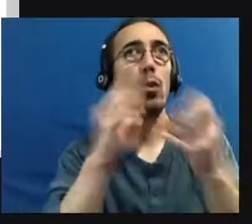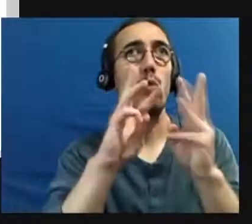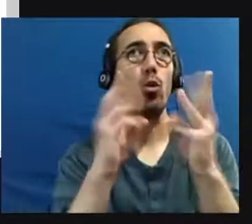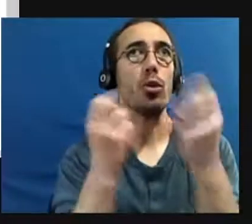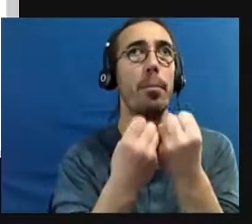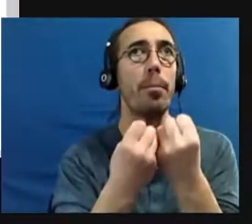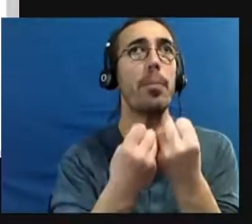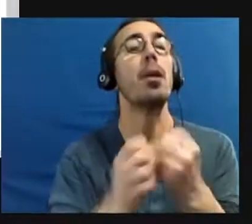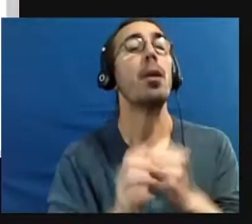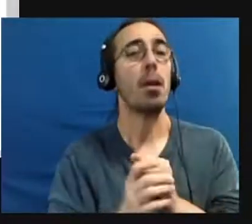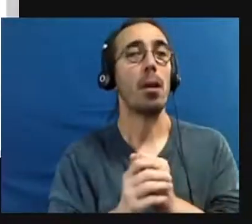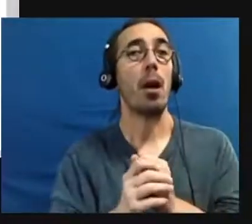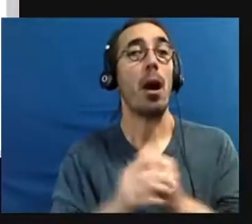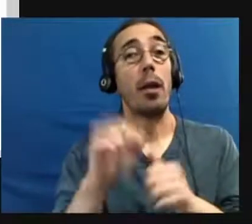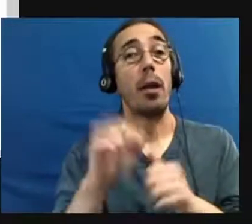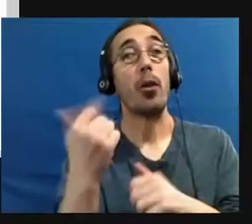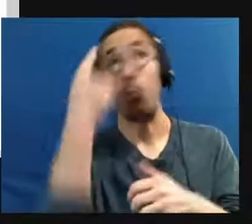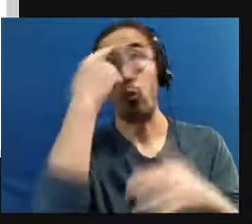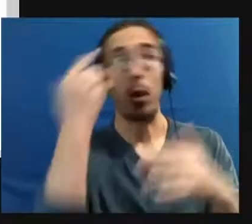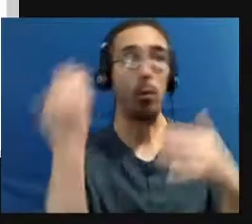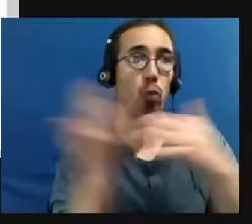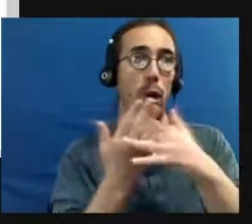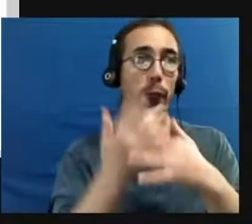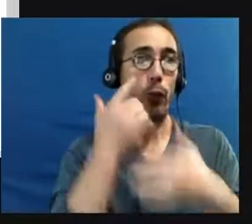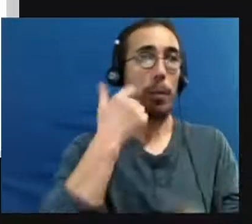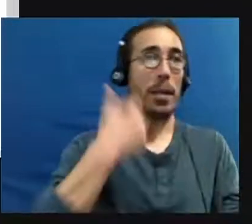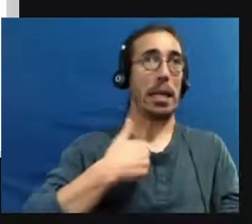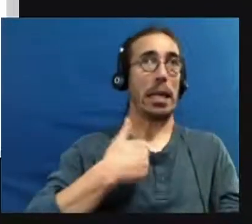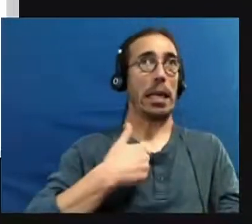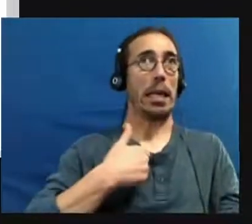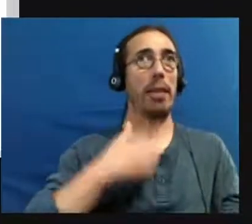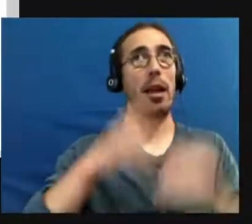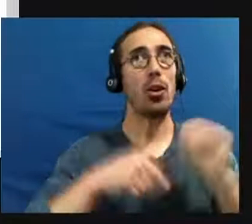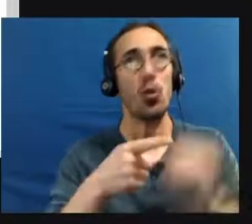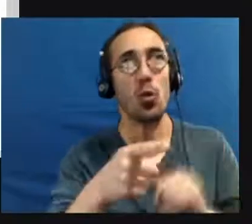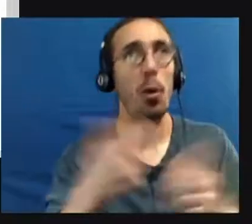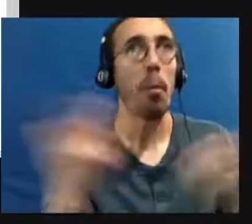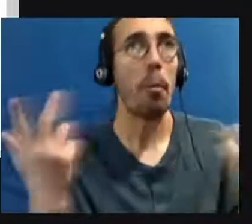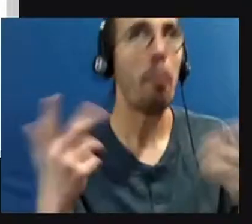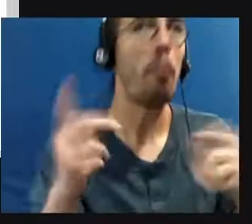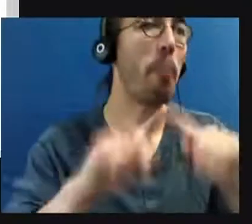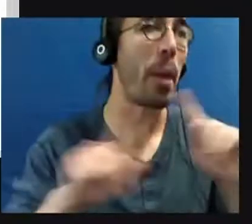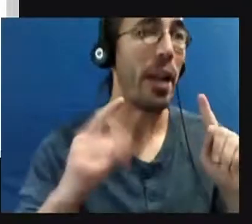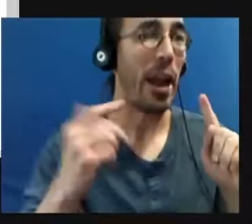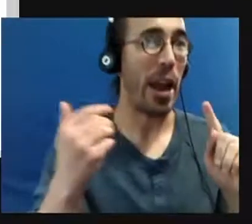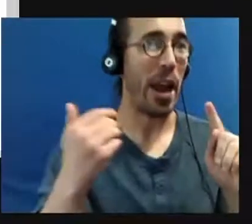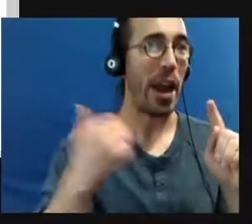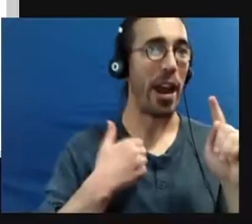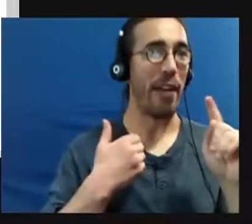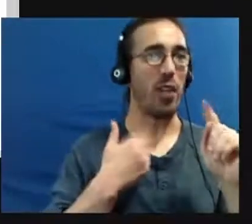Another brain break. These are for me more than they are for you. But I have this cute